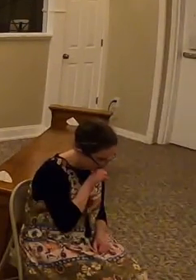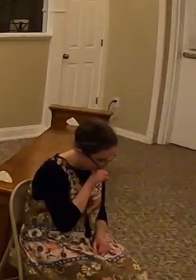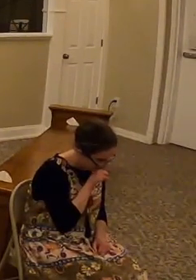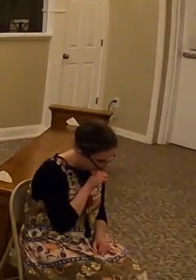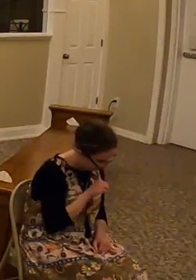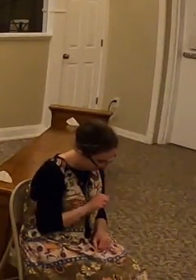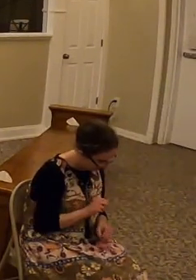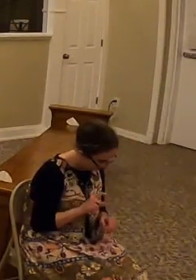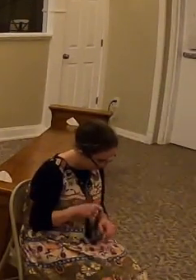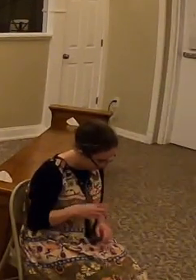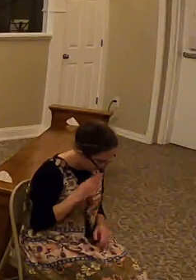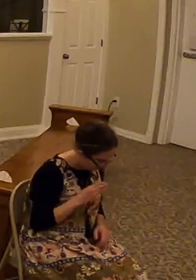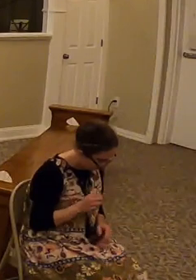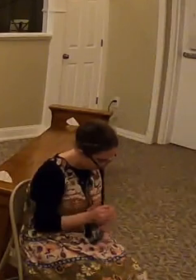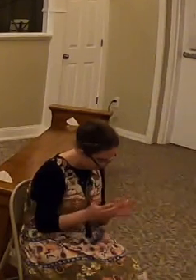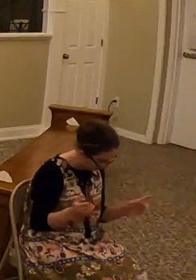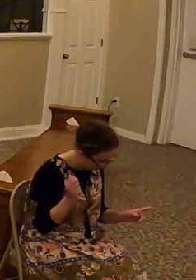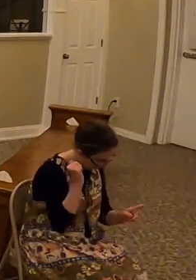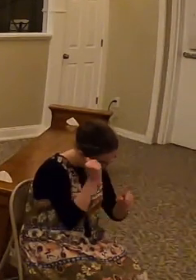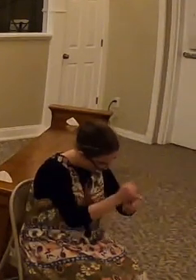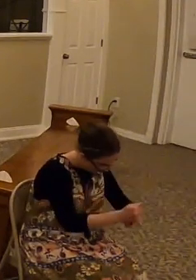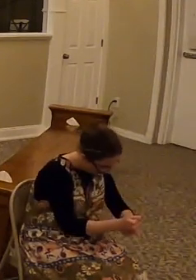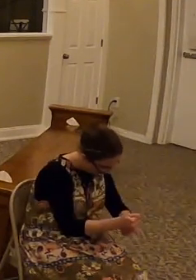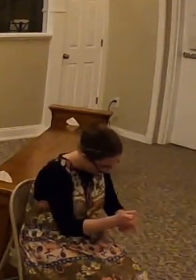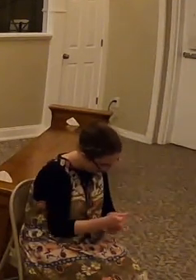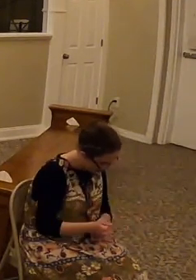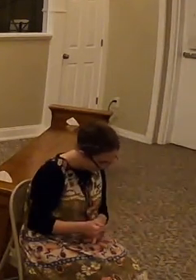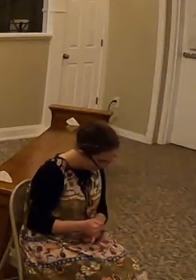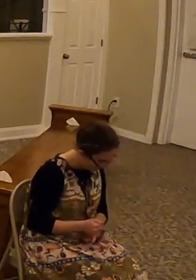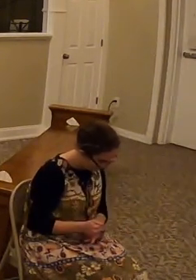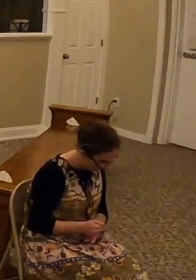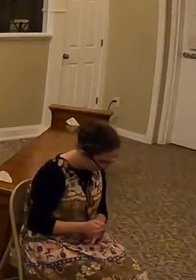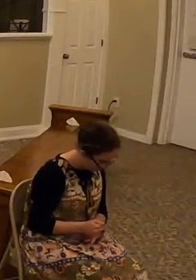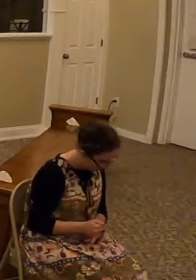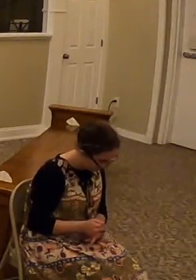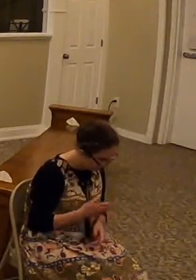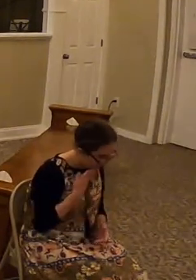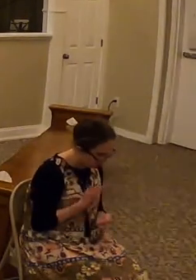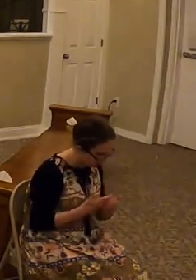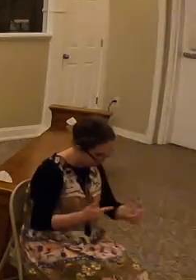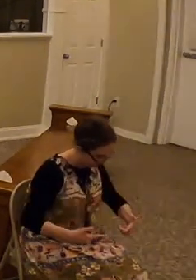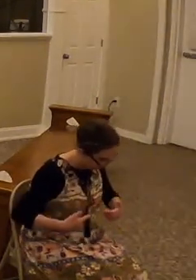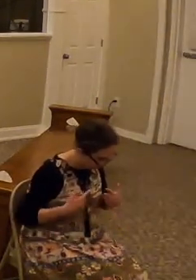bishop then must be blameless. Got to be blameless. Amen. You got to live a good